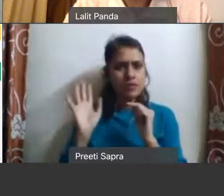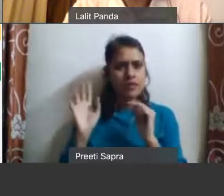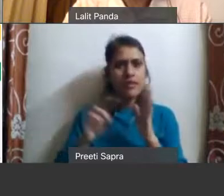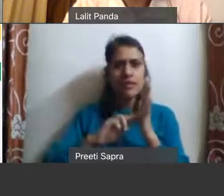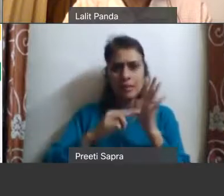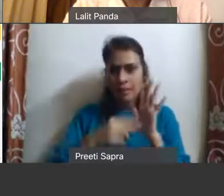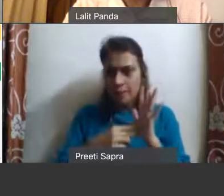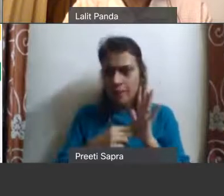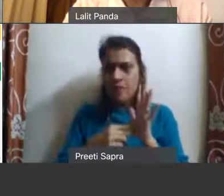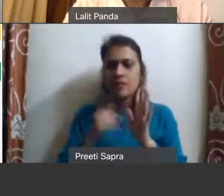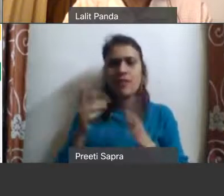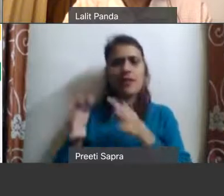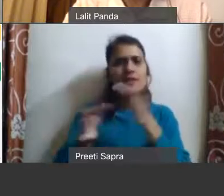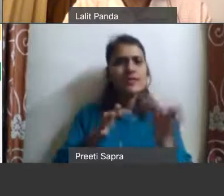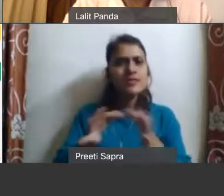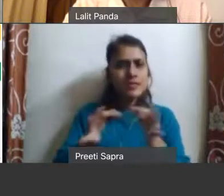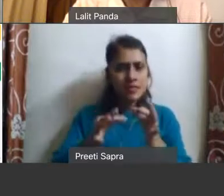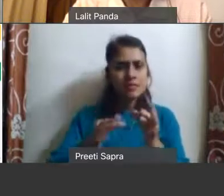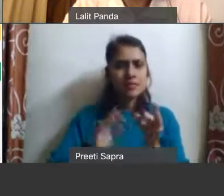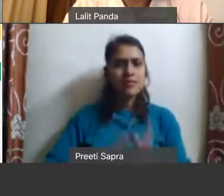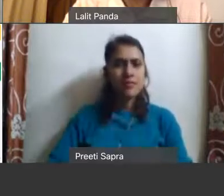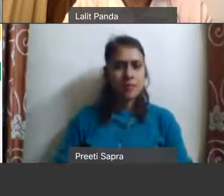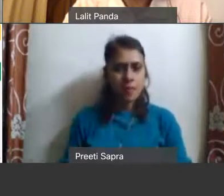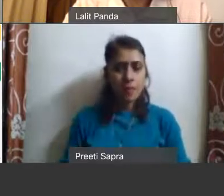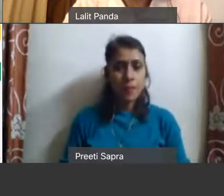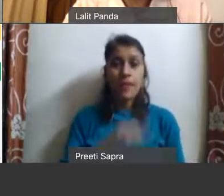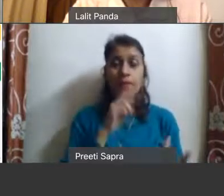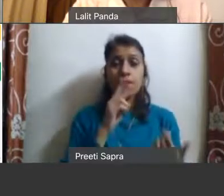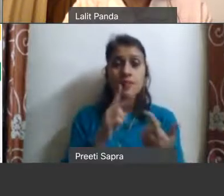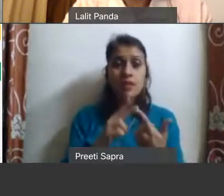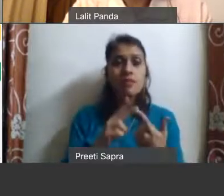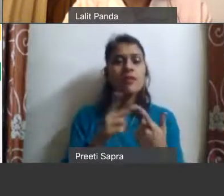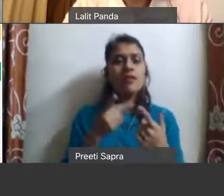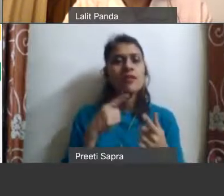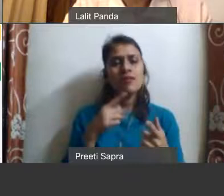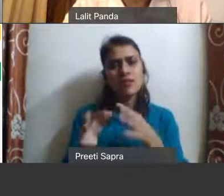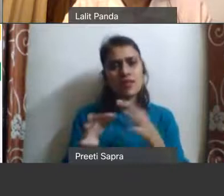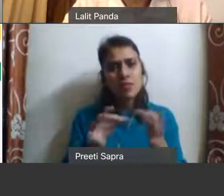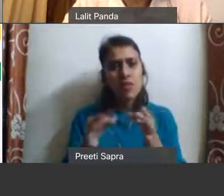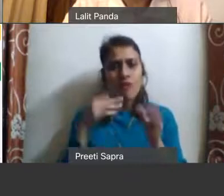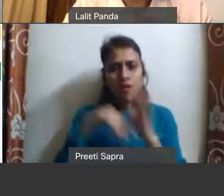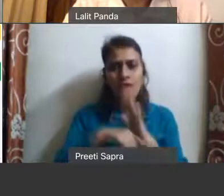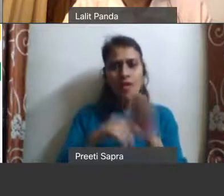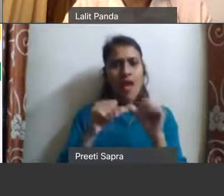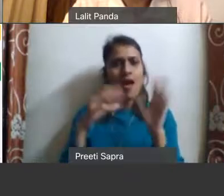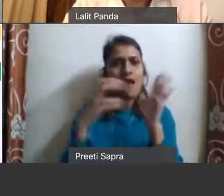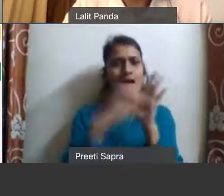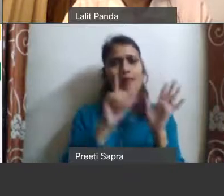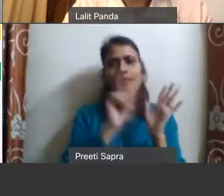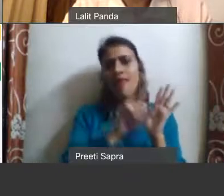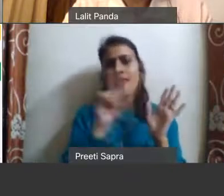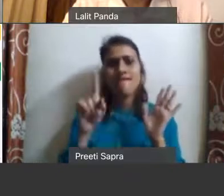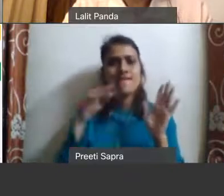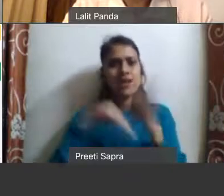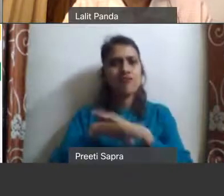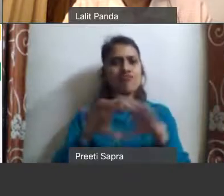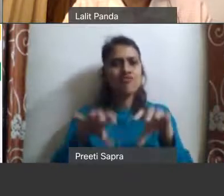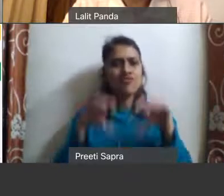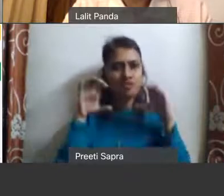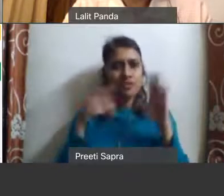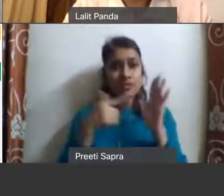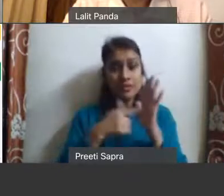meets reasonable classification test, but its argument is fundamentally linked with Article 11 of the Constitution, which in